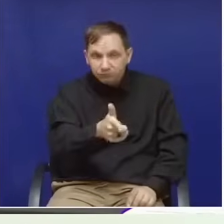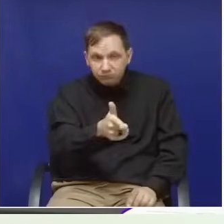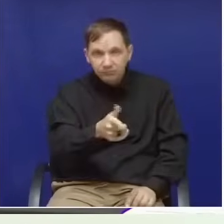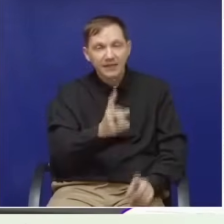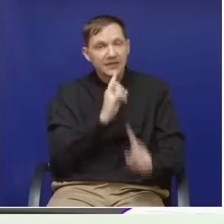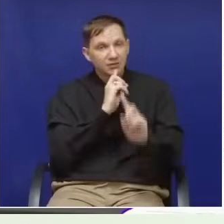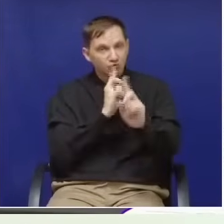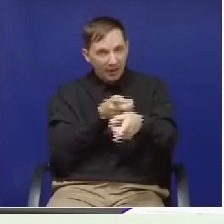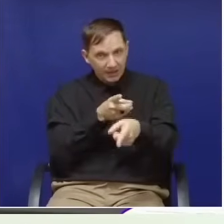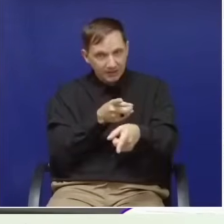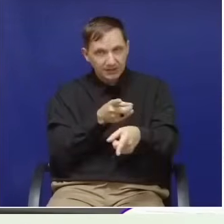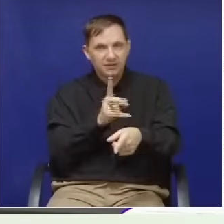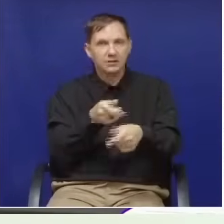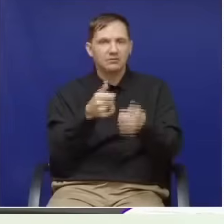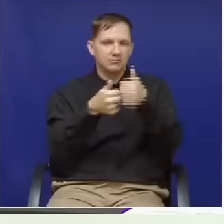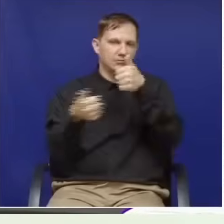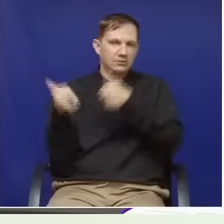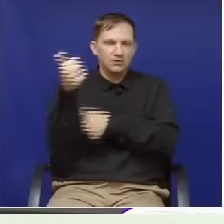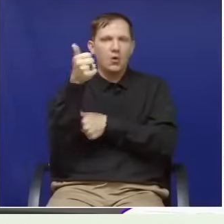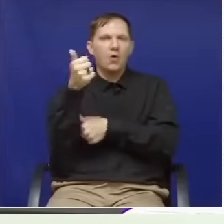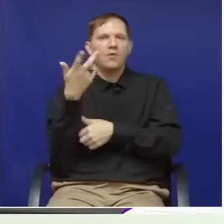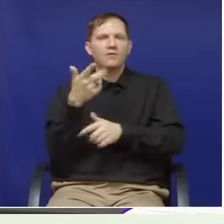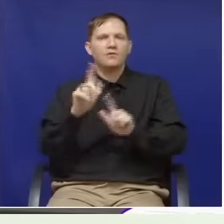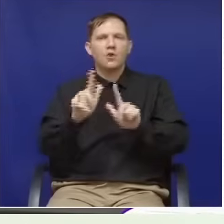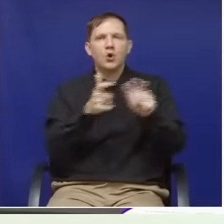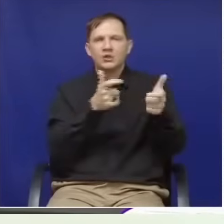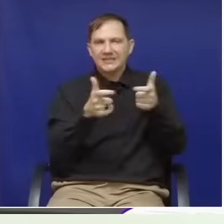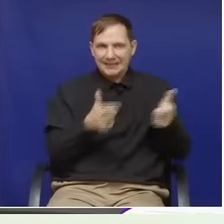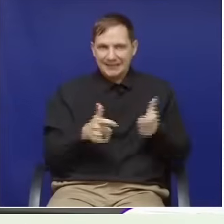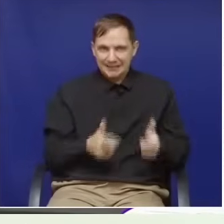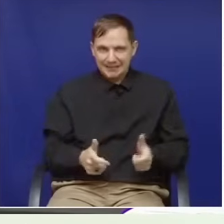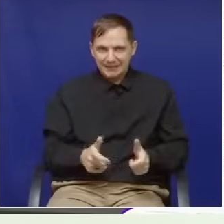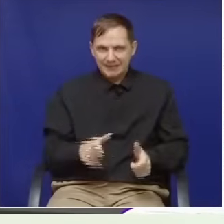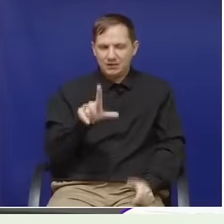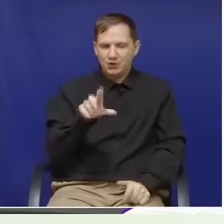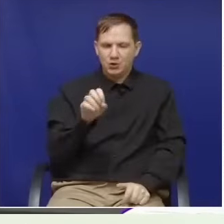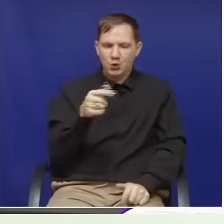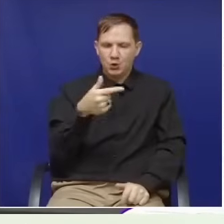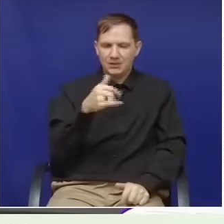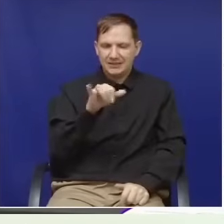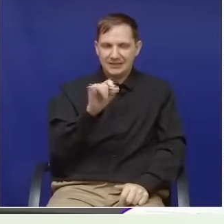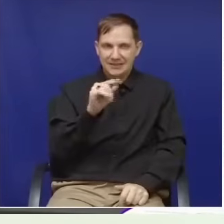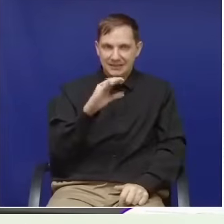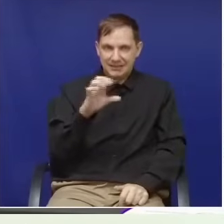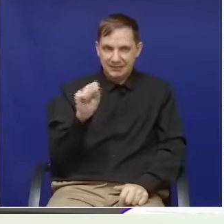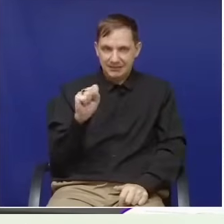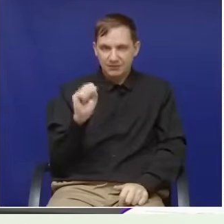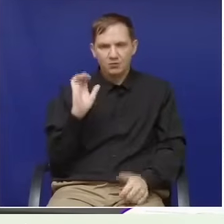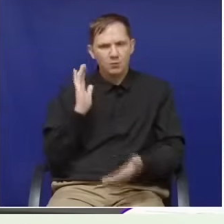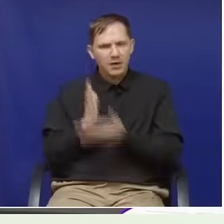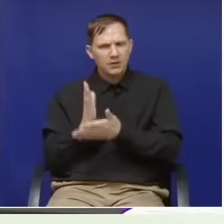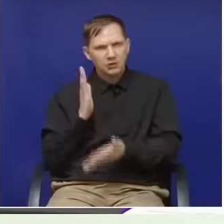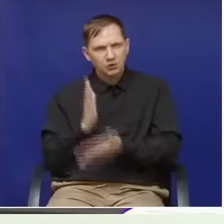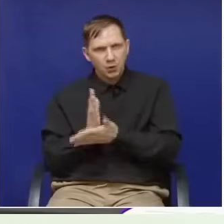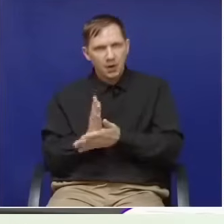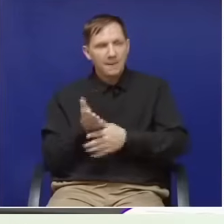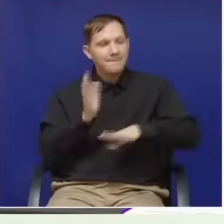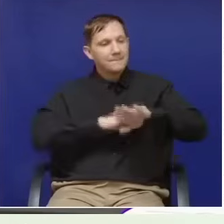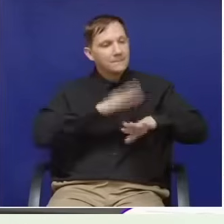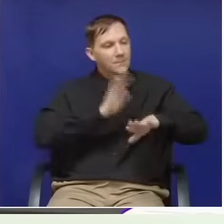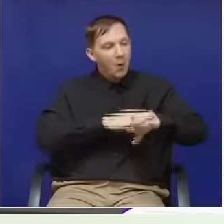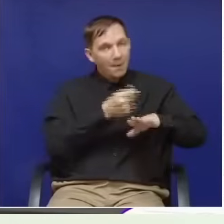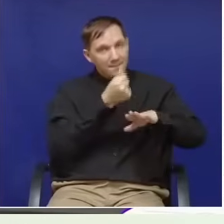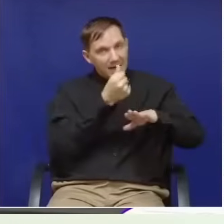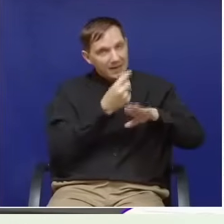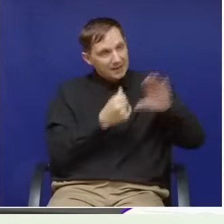to the chief of logistics to make a plan by making sure that we get more money